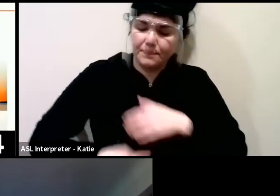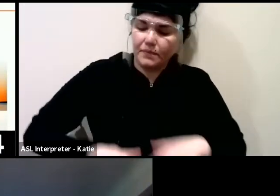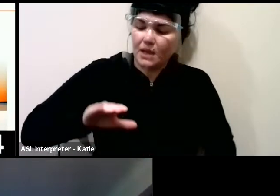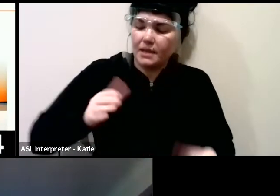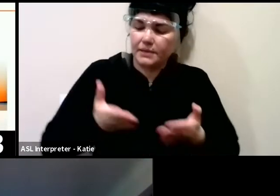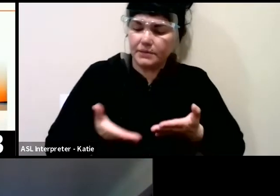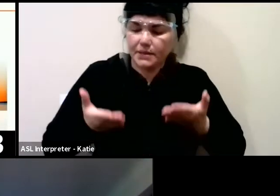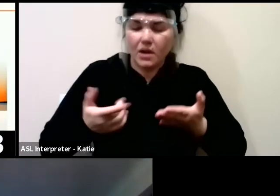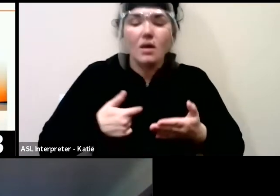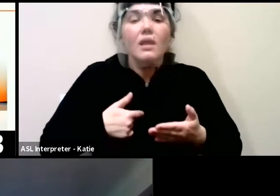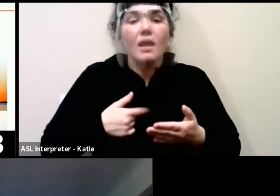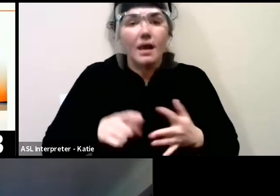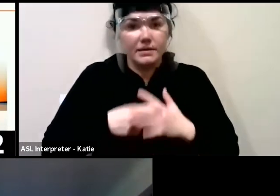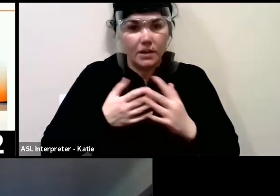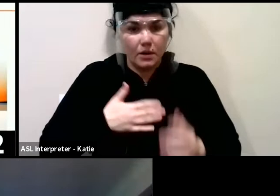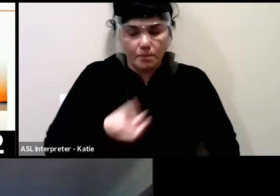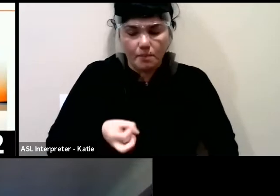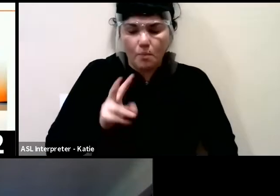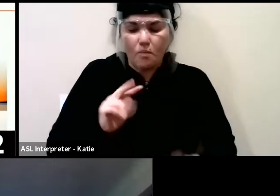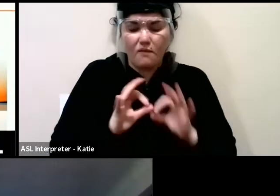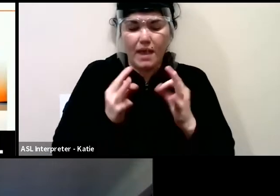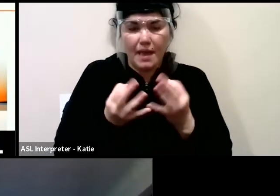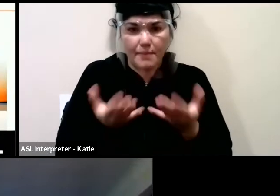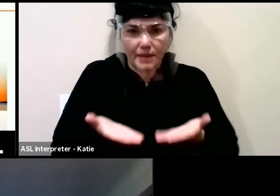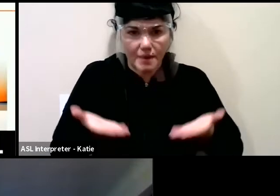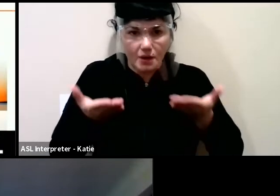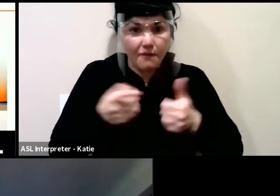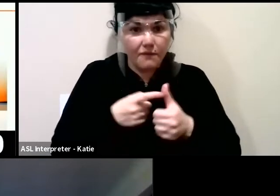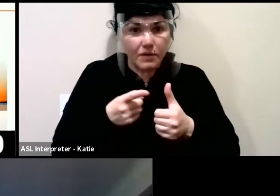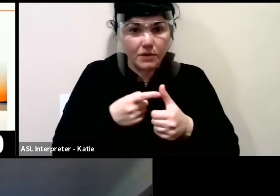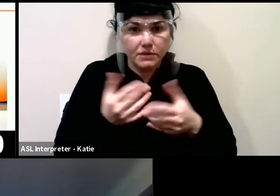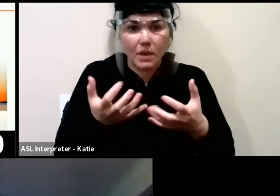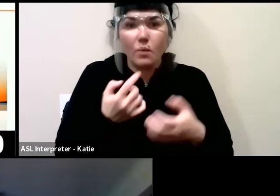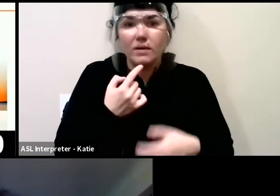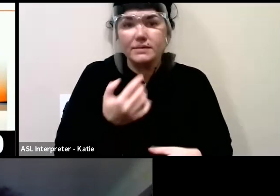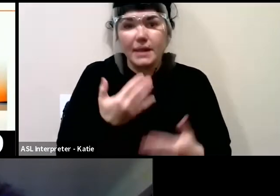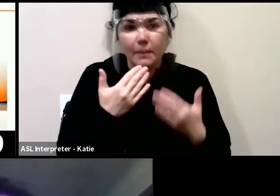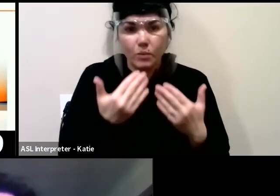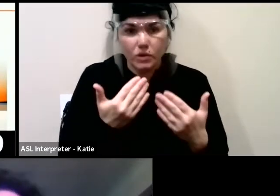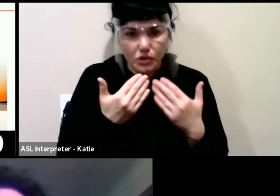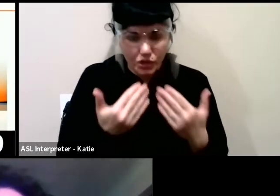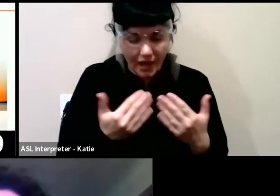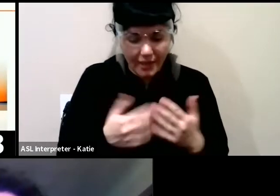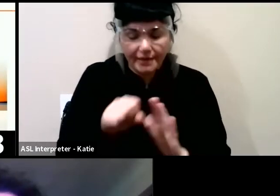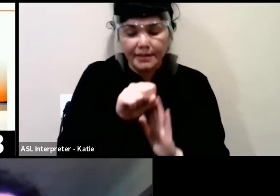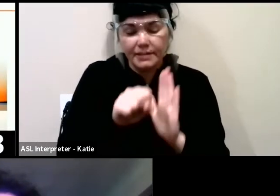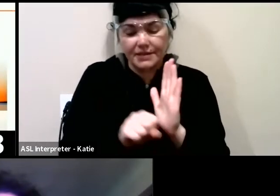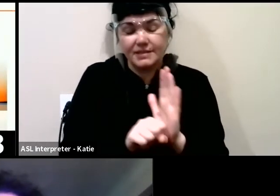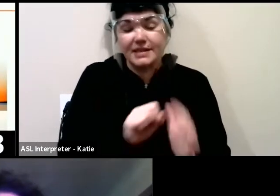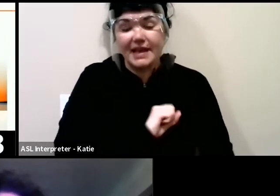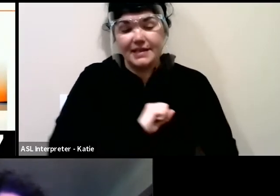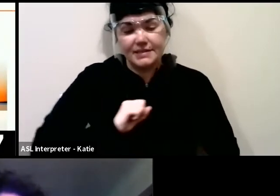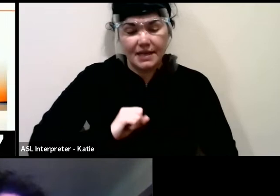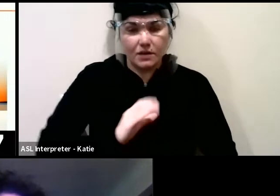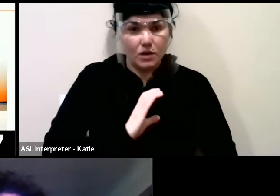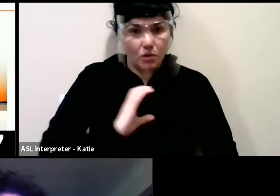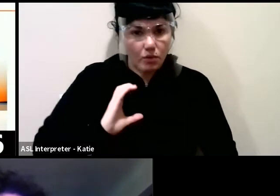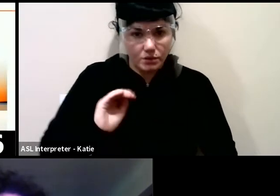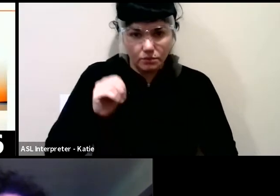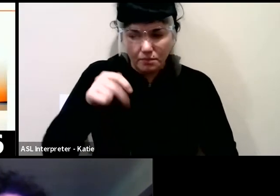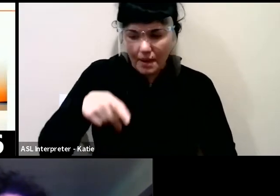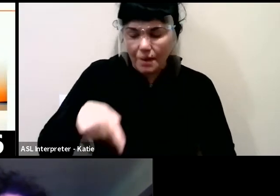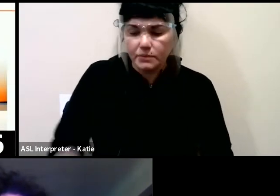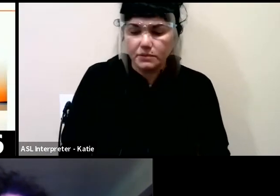started a family here i want to first start off by saying that i appreciate the state senate and congressional maps for trying to